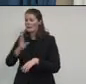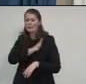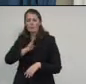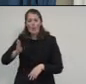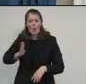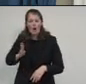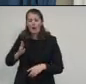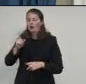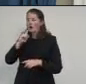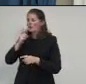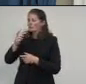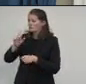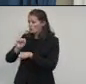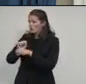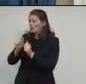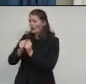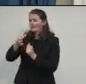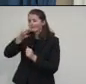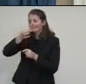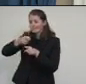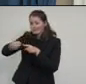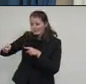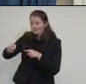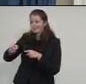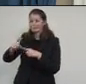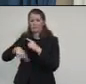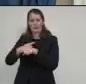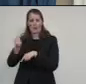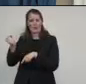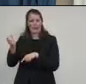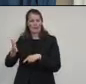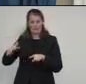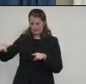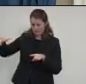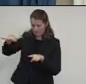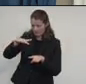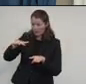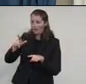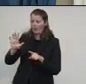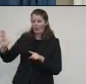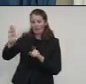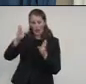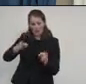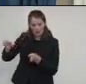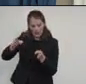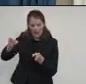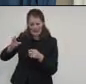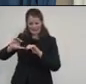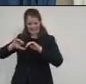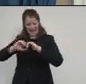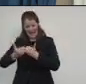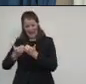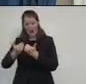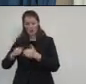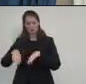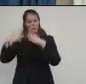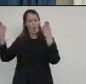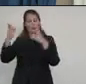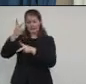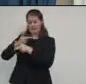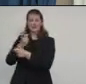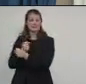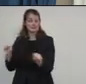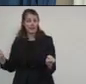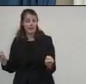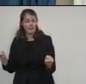hope it stays that way. Unfortunately, if they get one or they get 2, it can overwhelm their entire healthcare system and the social